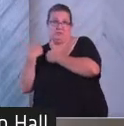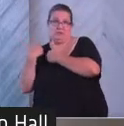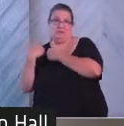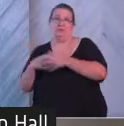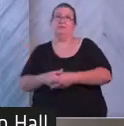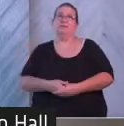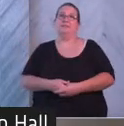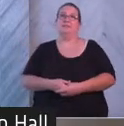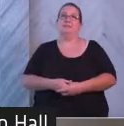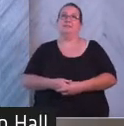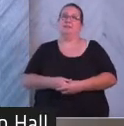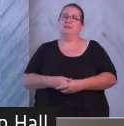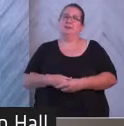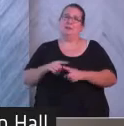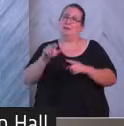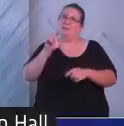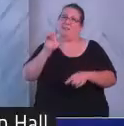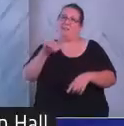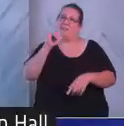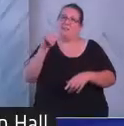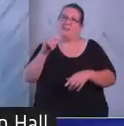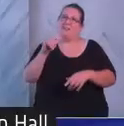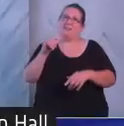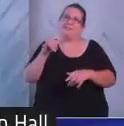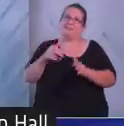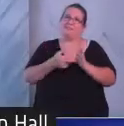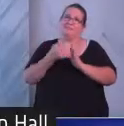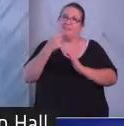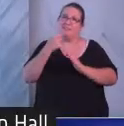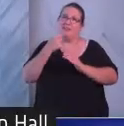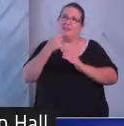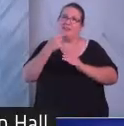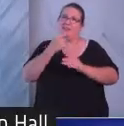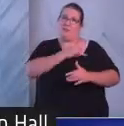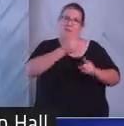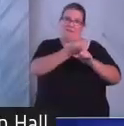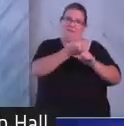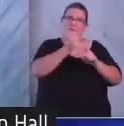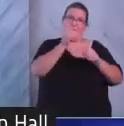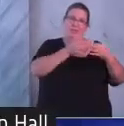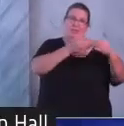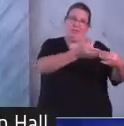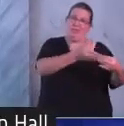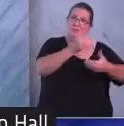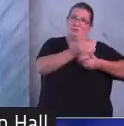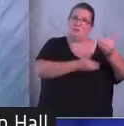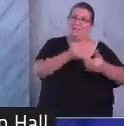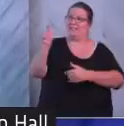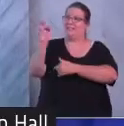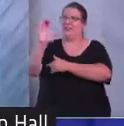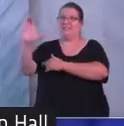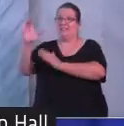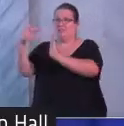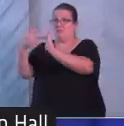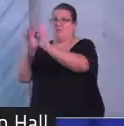it's disingenuous to suggest that this process is going to be led by the province. The Truth and Reconciliation report